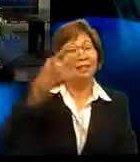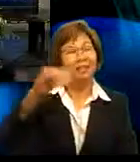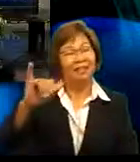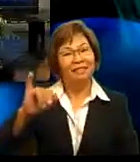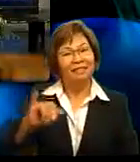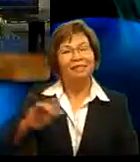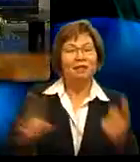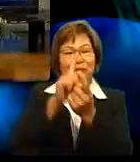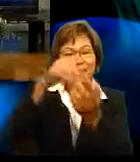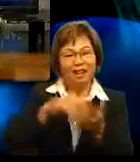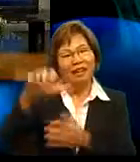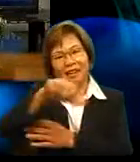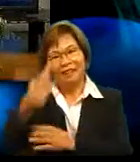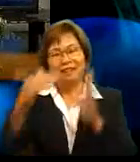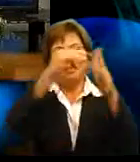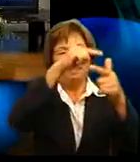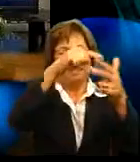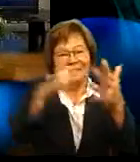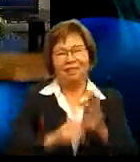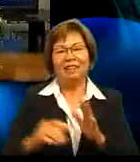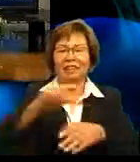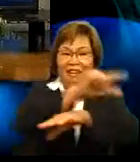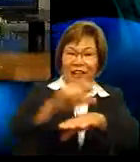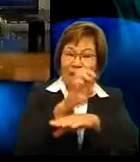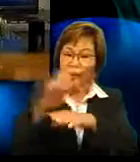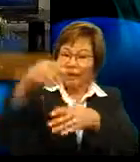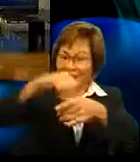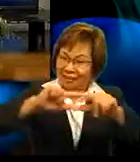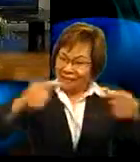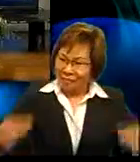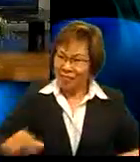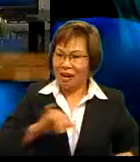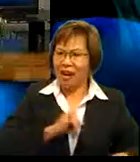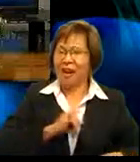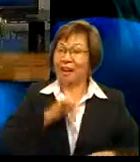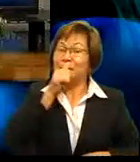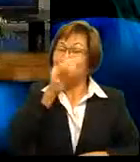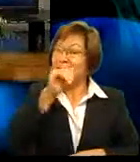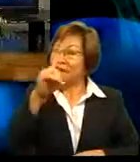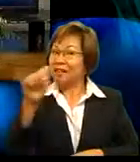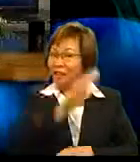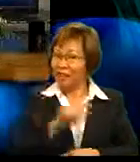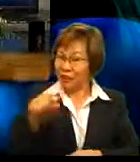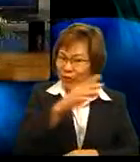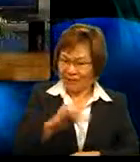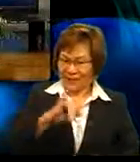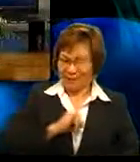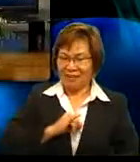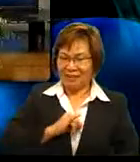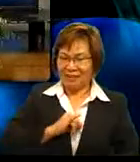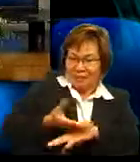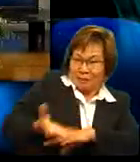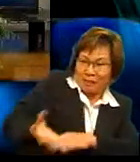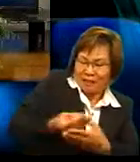Hi, we meet again in another series of Grounded in Grammar. I'm Ida, and you and I are going to spend